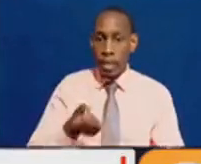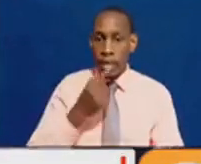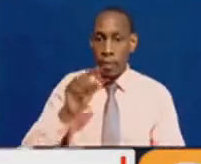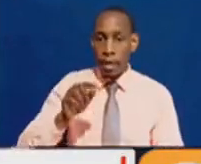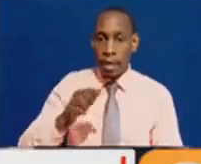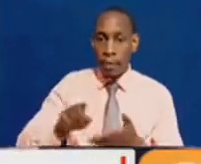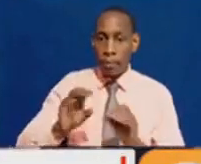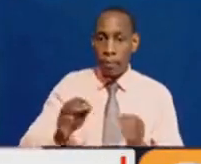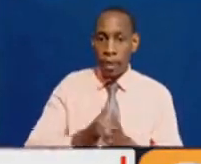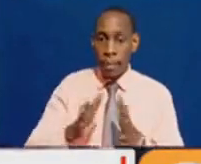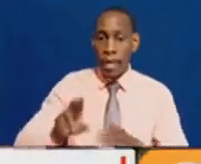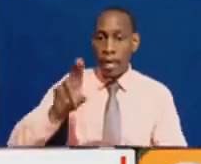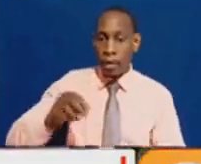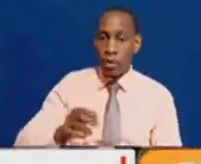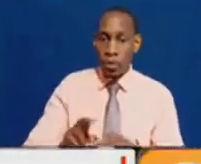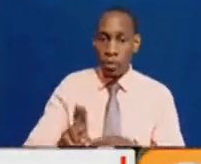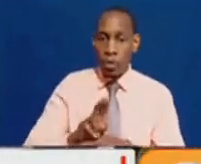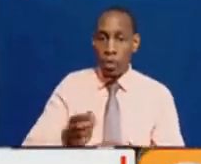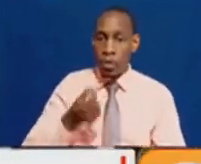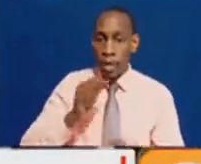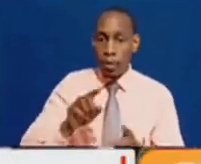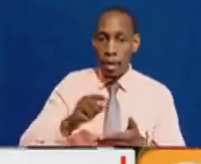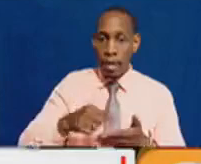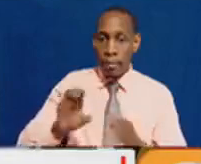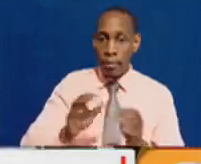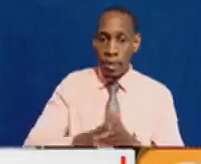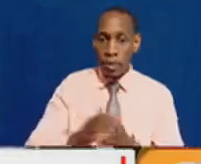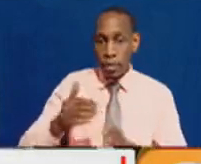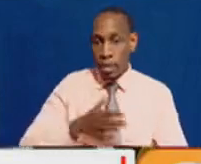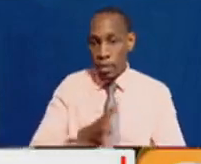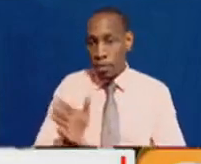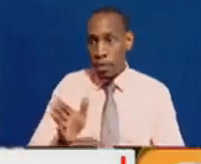to doping. Doping is a shortcut that is short-lived in terms of it.